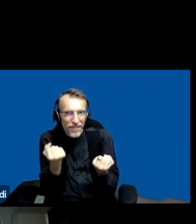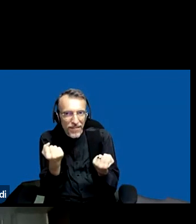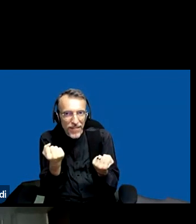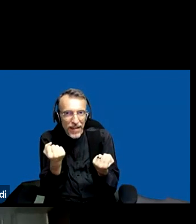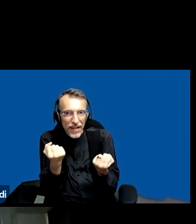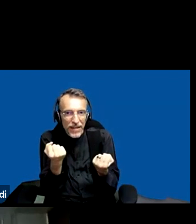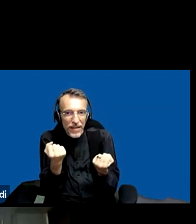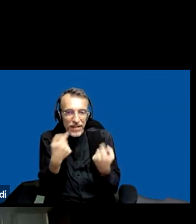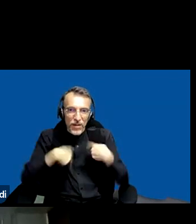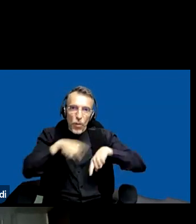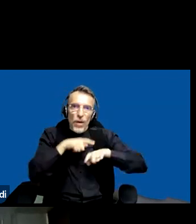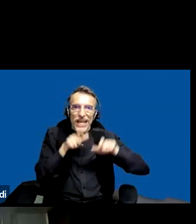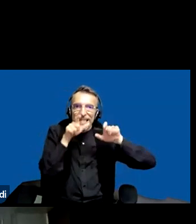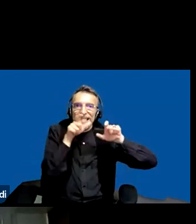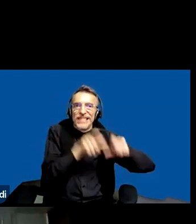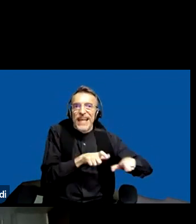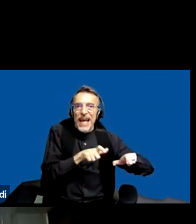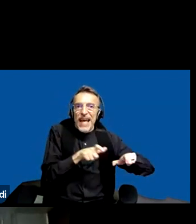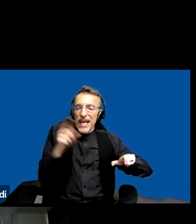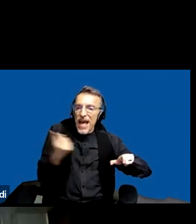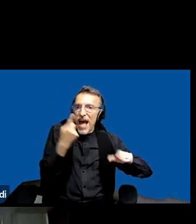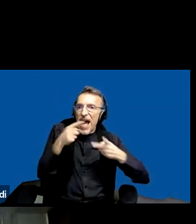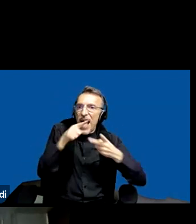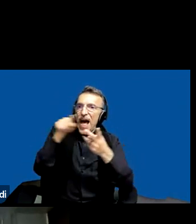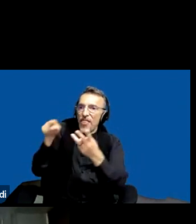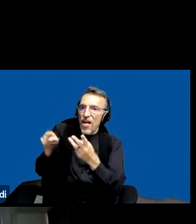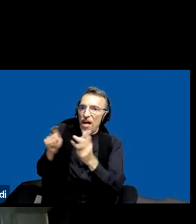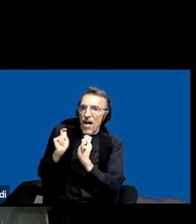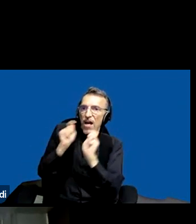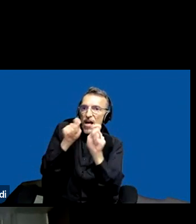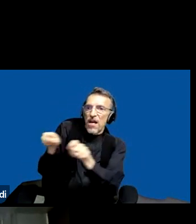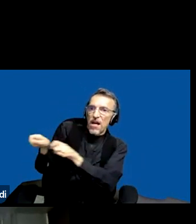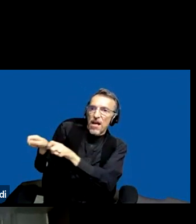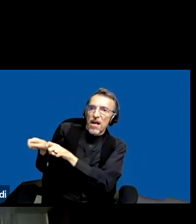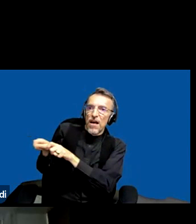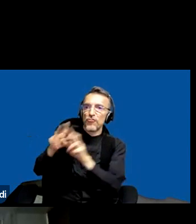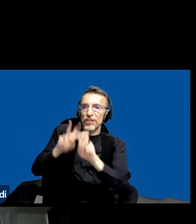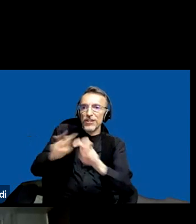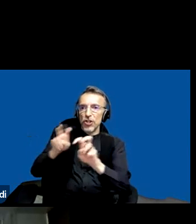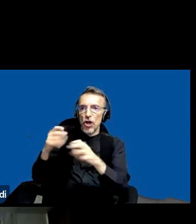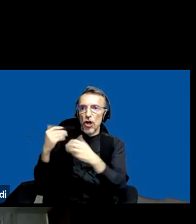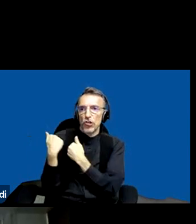at home and we get other people to do research. This happened a